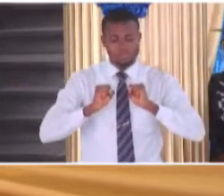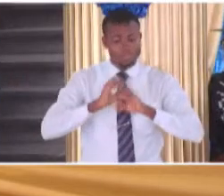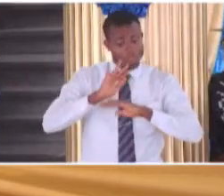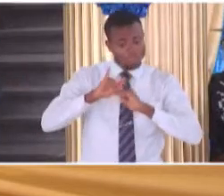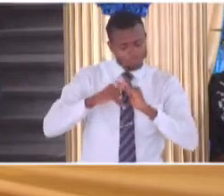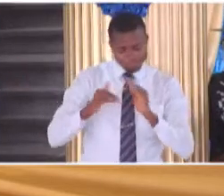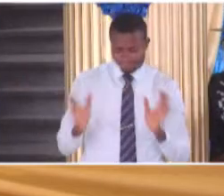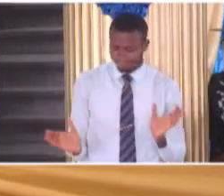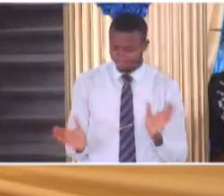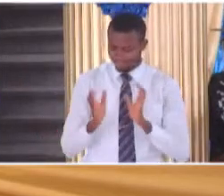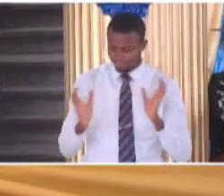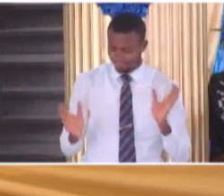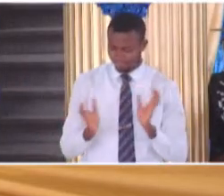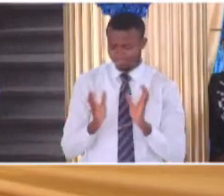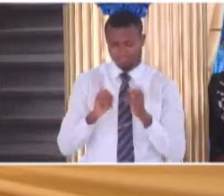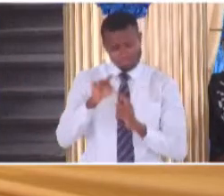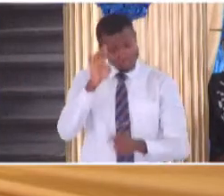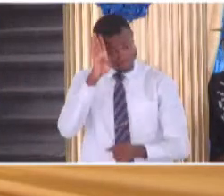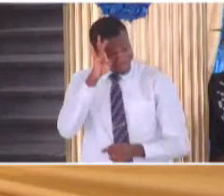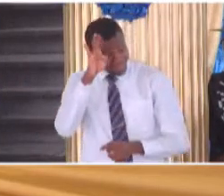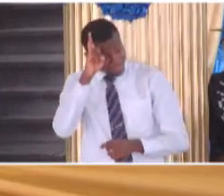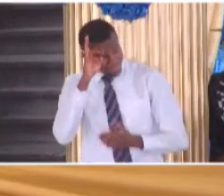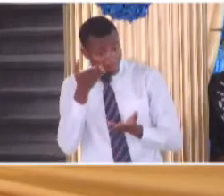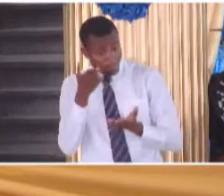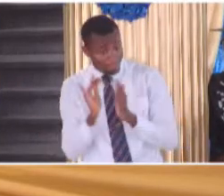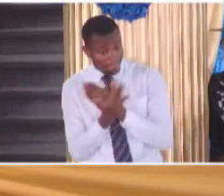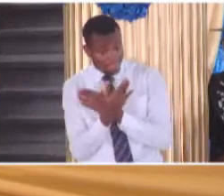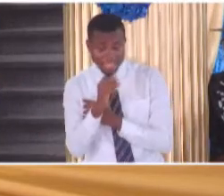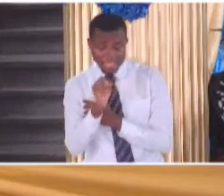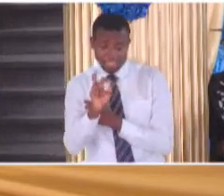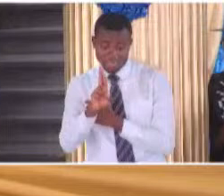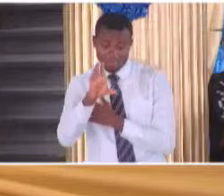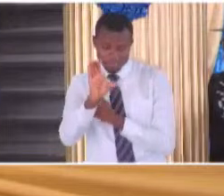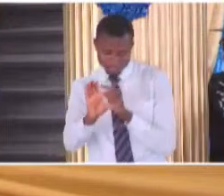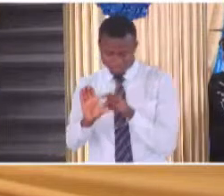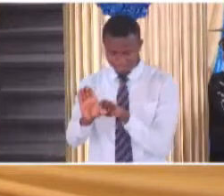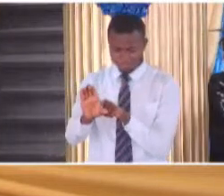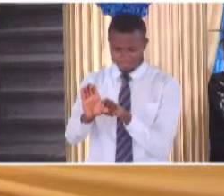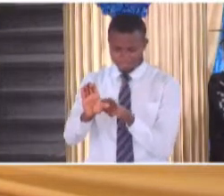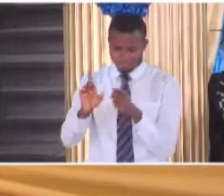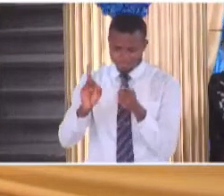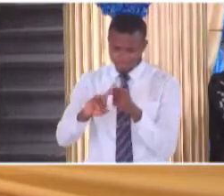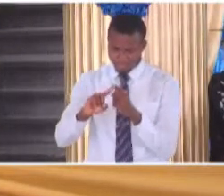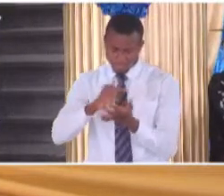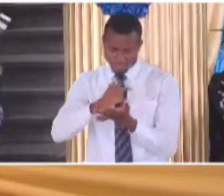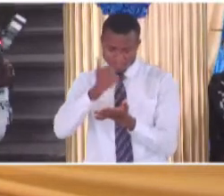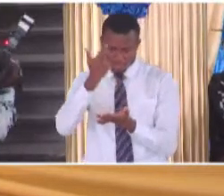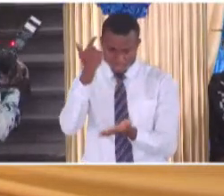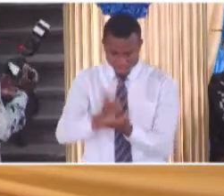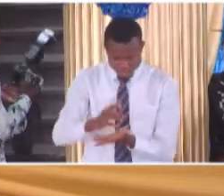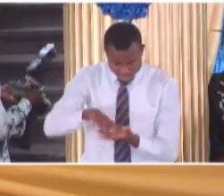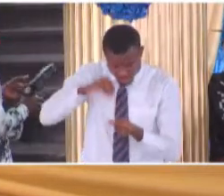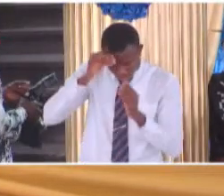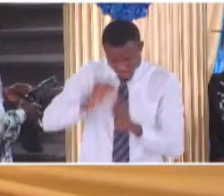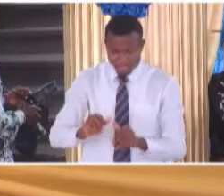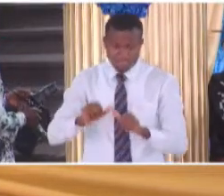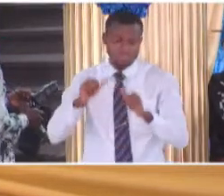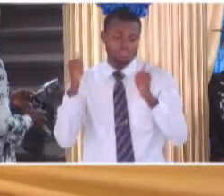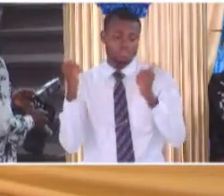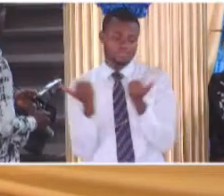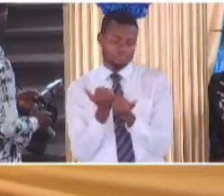acknowledge initiatives by the Student Representative Council, SRC, and the Graduate Students Association of Ghana,